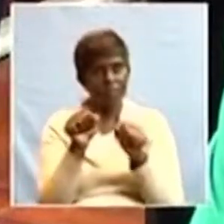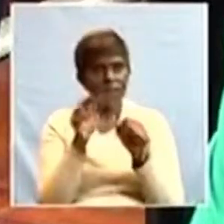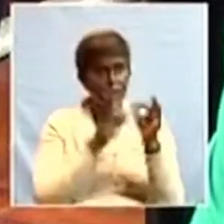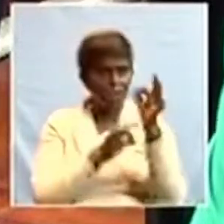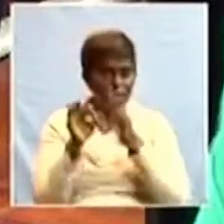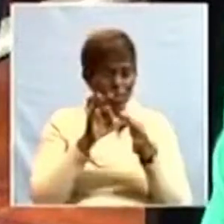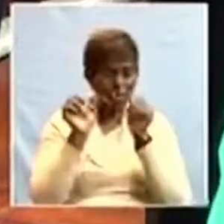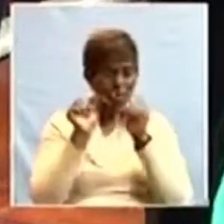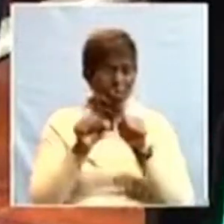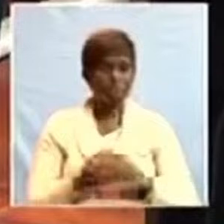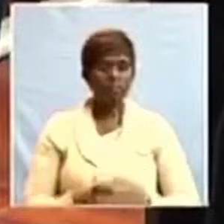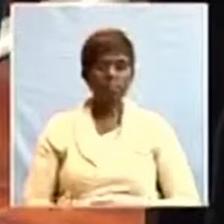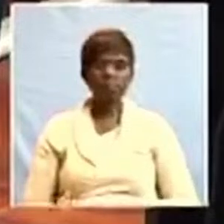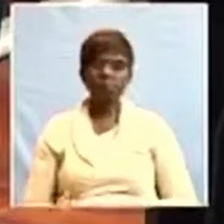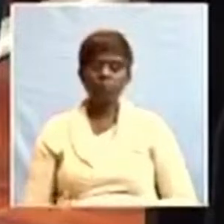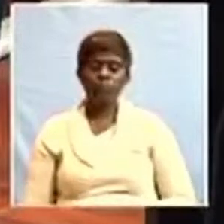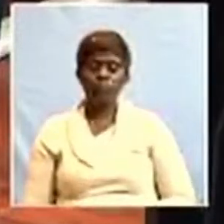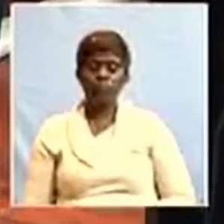to.